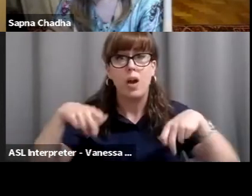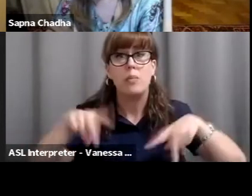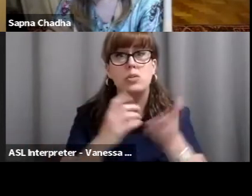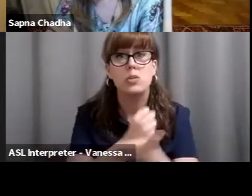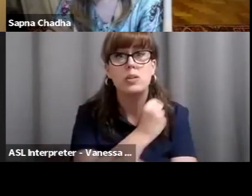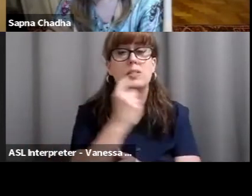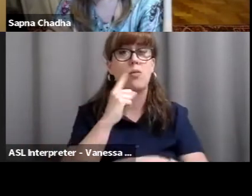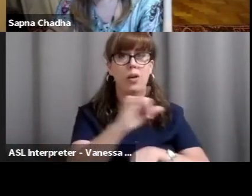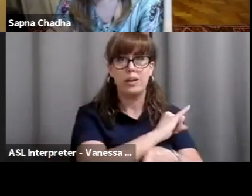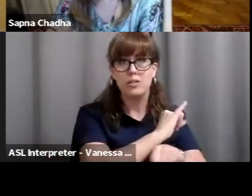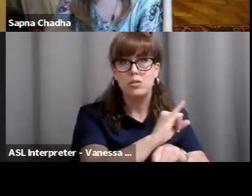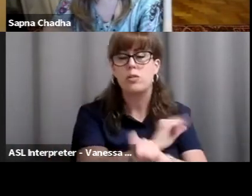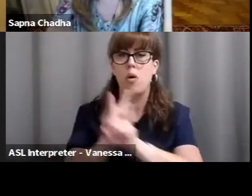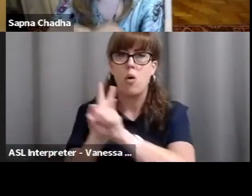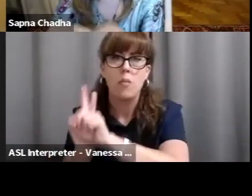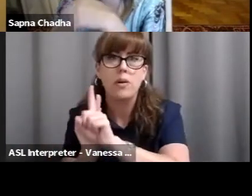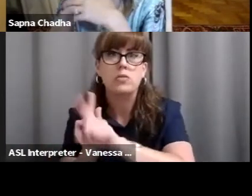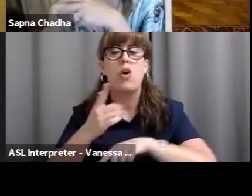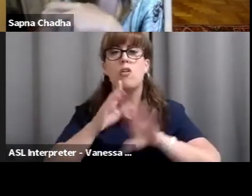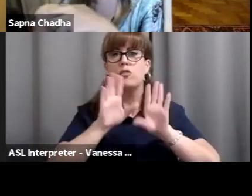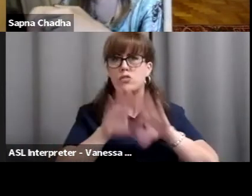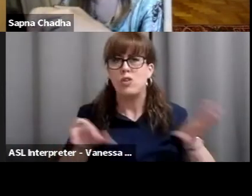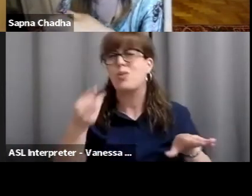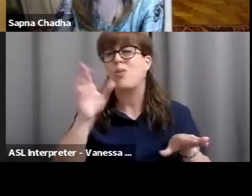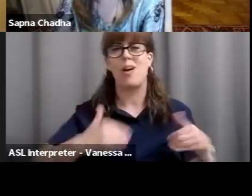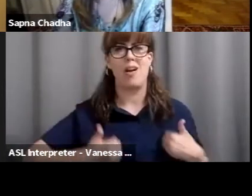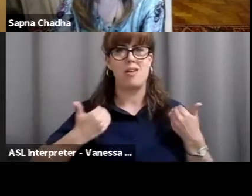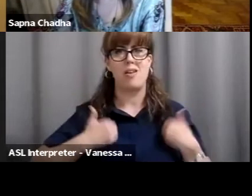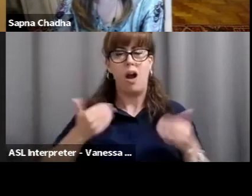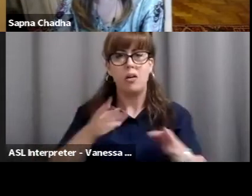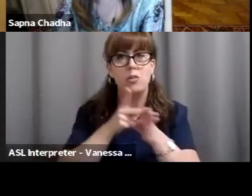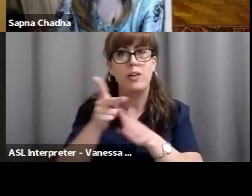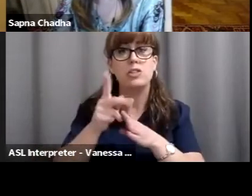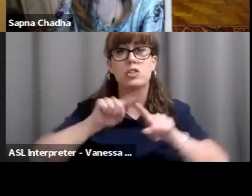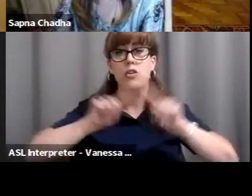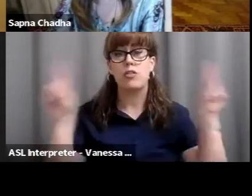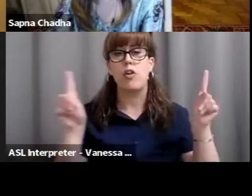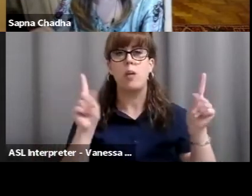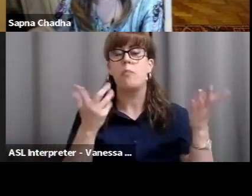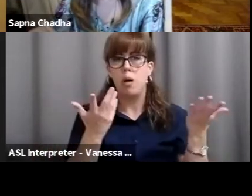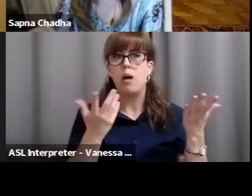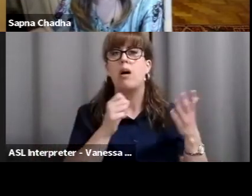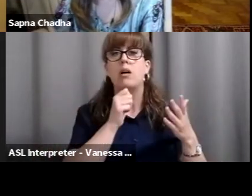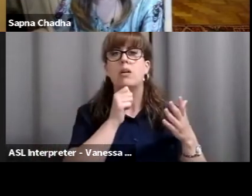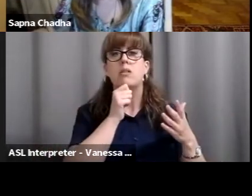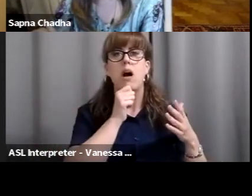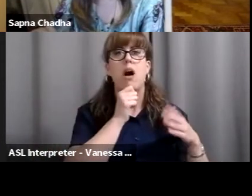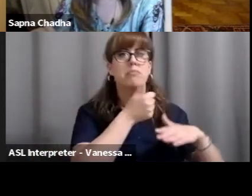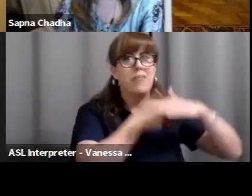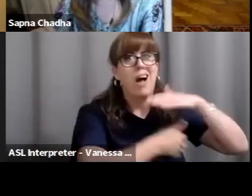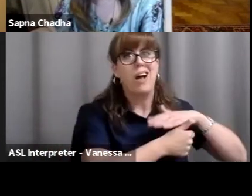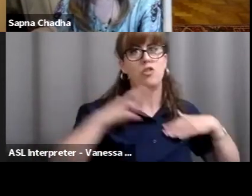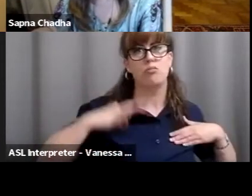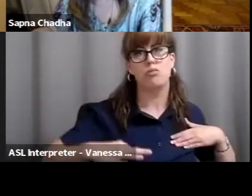for children or young professionals from underprivileged backgrounds. Now, these are all things, and there are multiple more